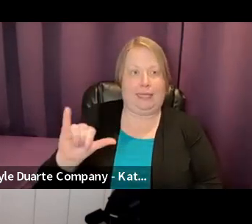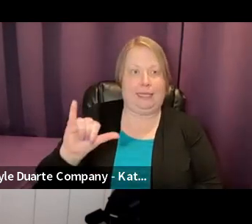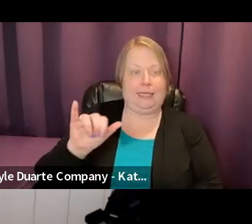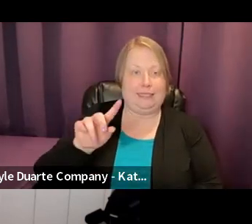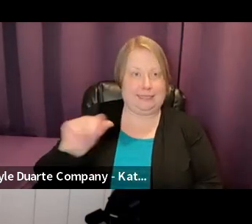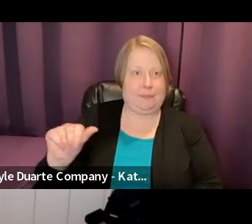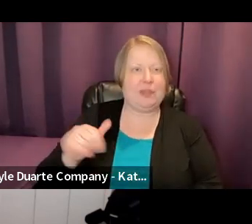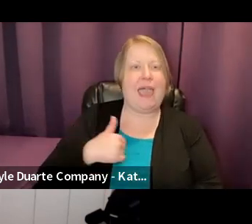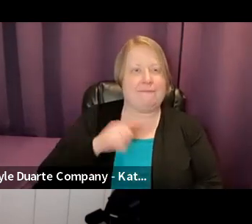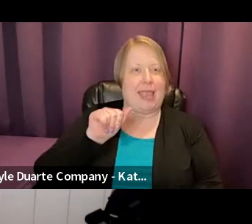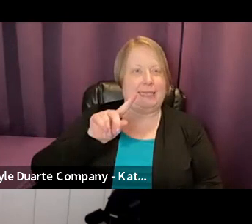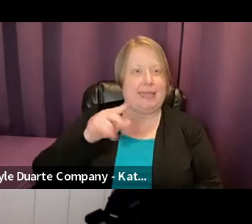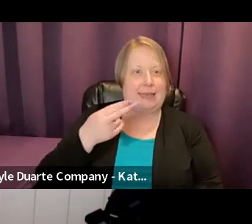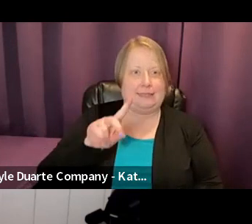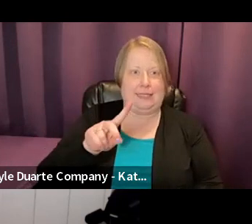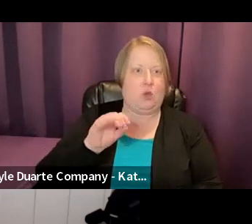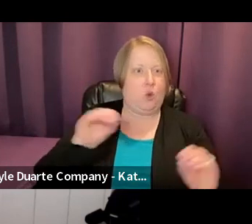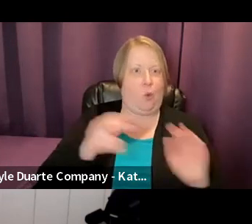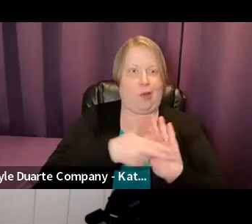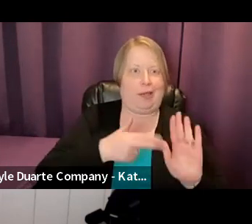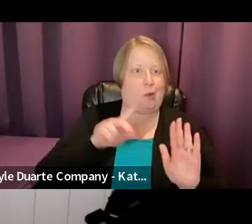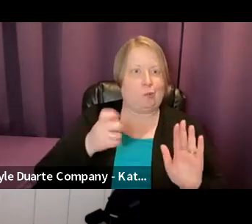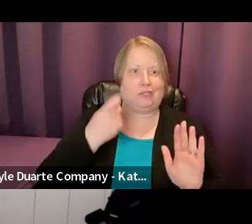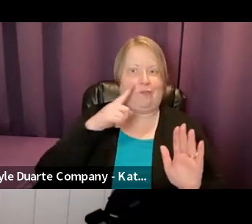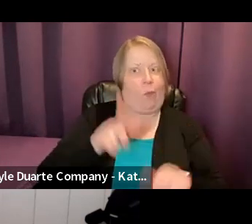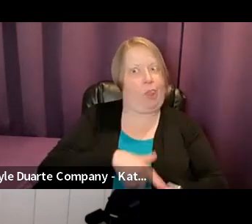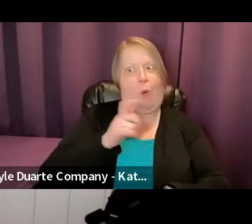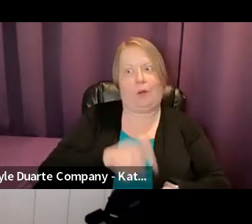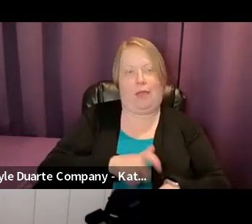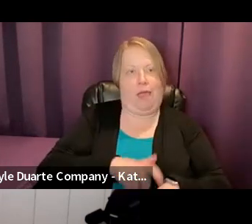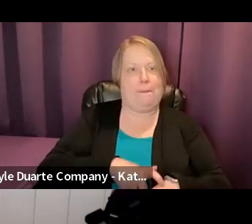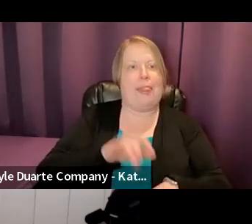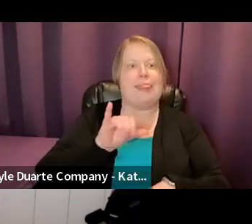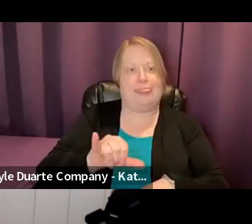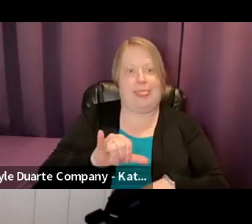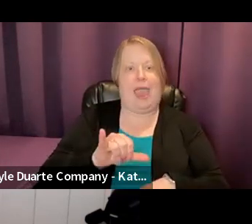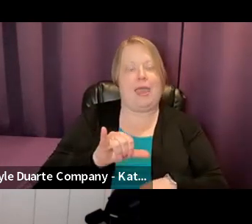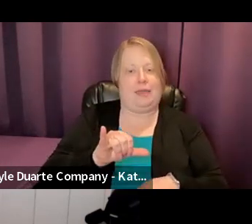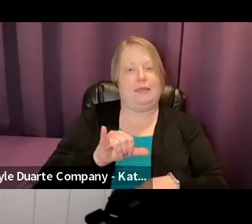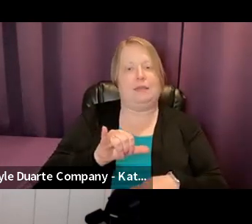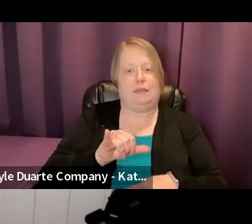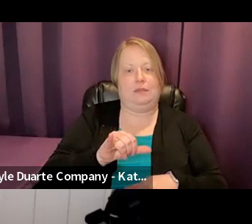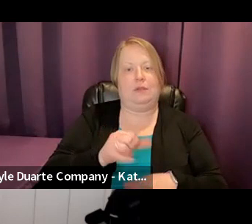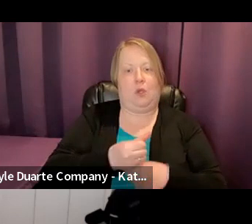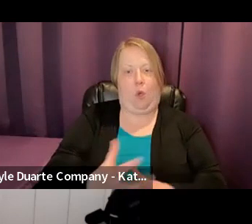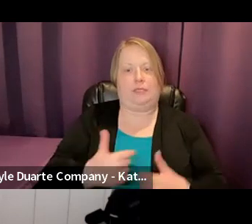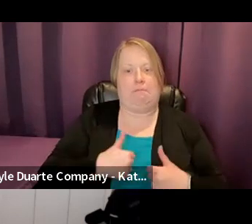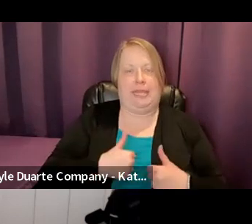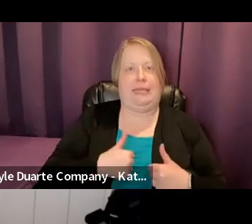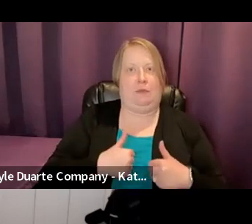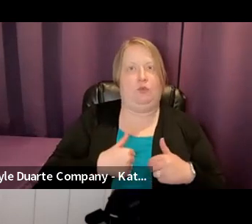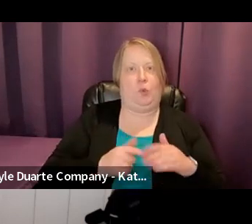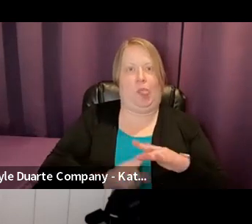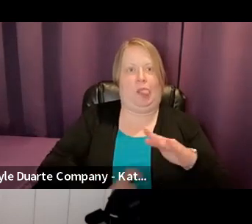ADHD that went undiagnosed for a long time, which made me fall through a lot of